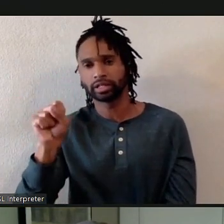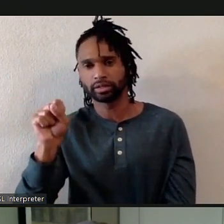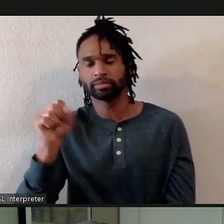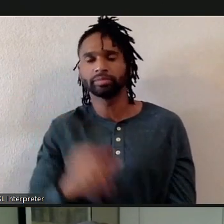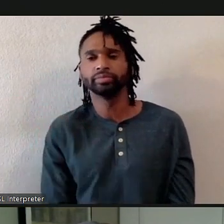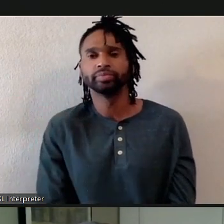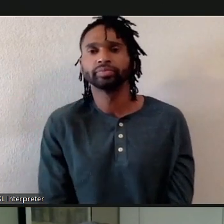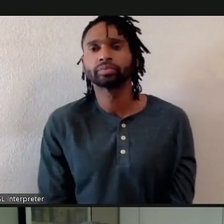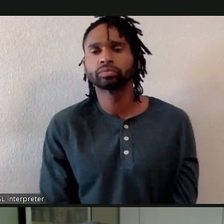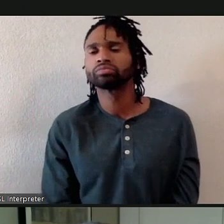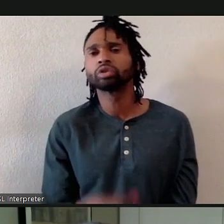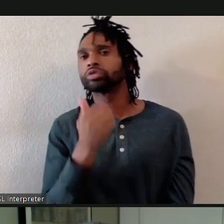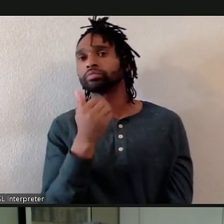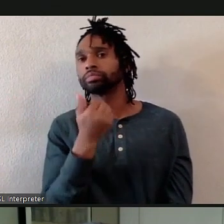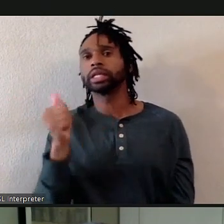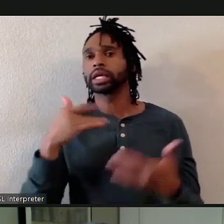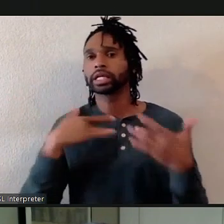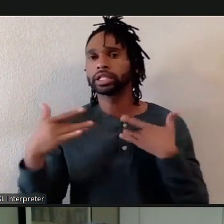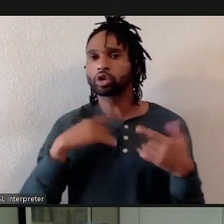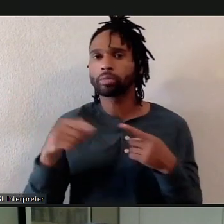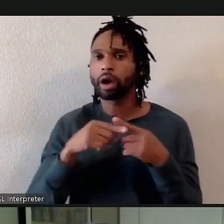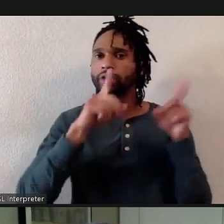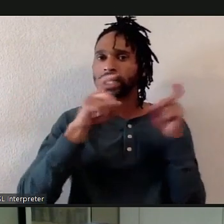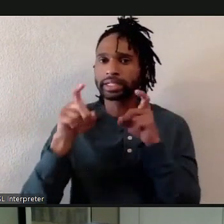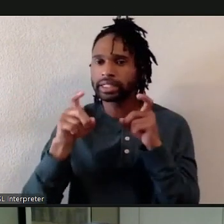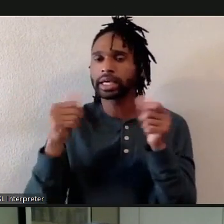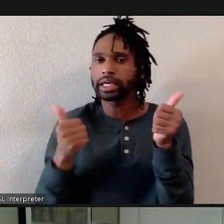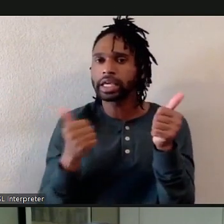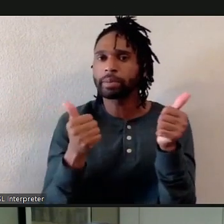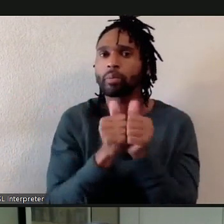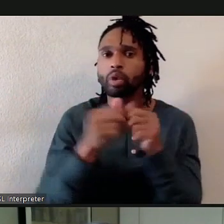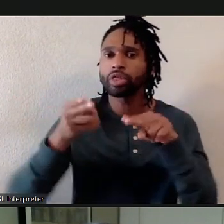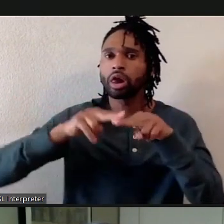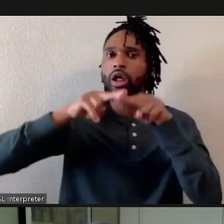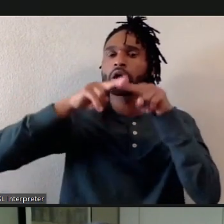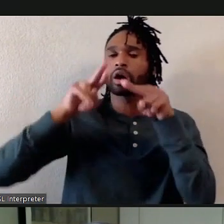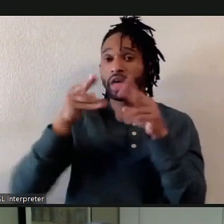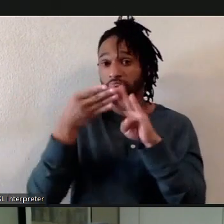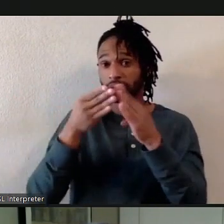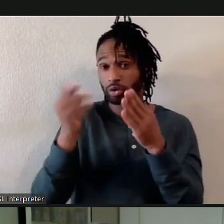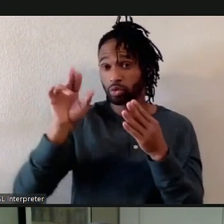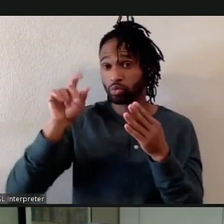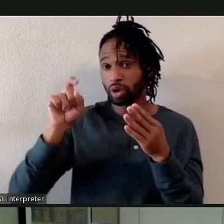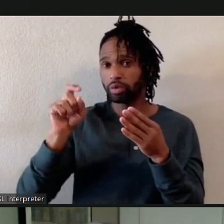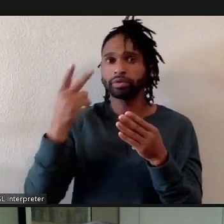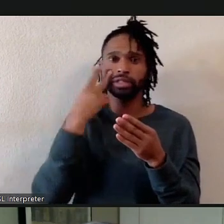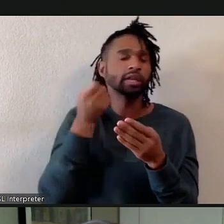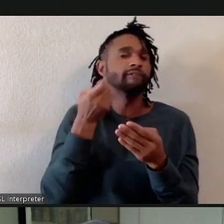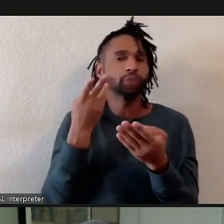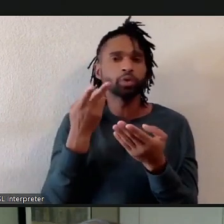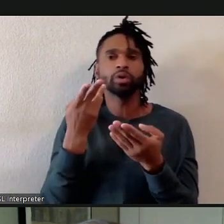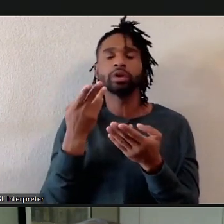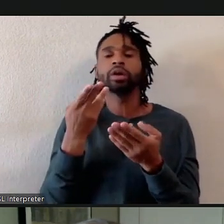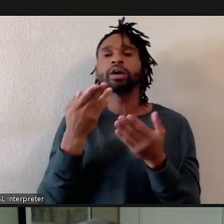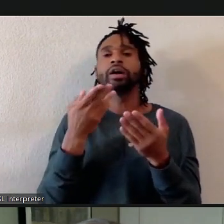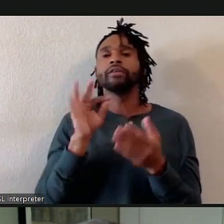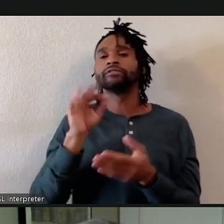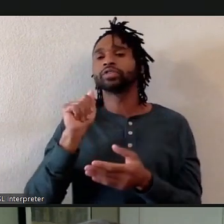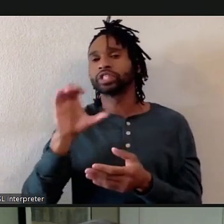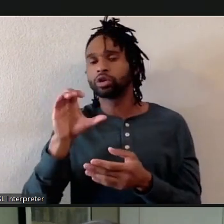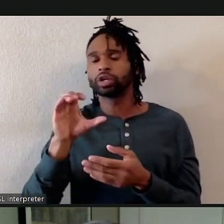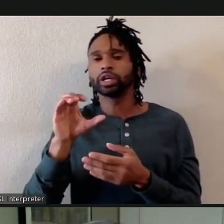Is there any concern whether our testing capacity can keep up with this rise in community spread we're seeing? We've seen a few facilities reach